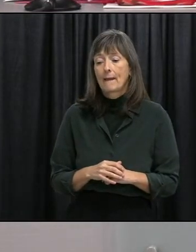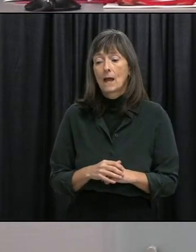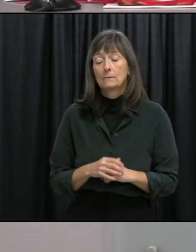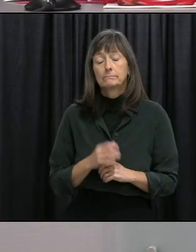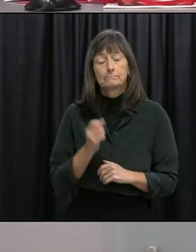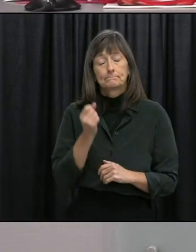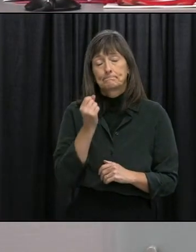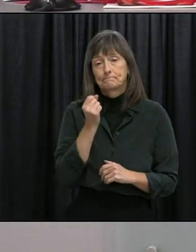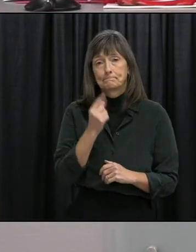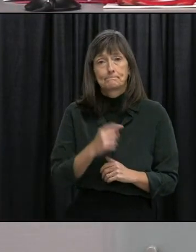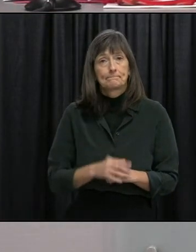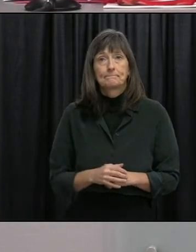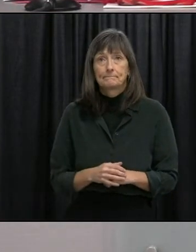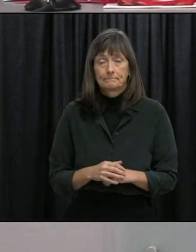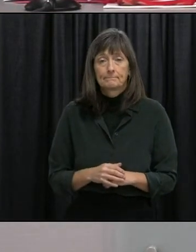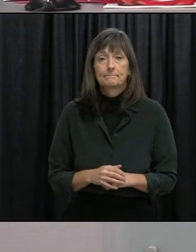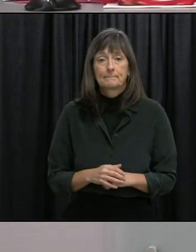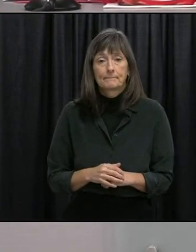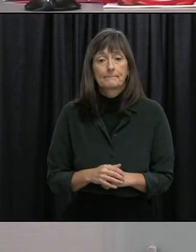understand and